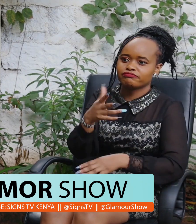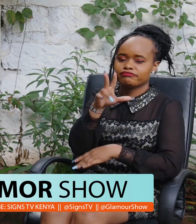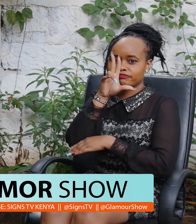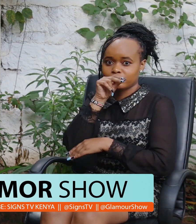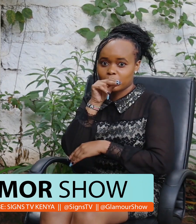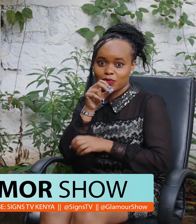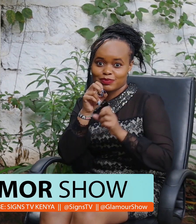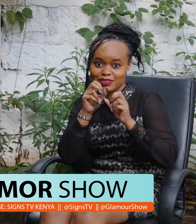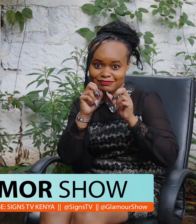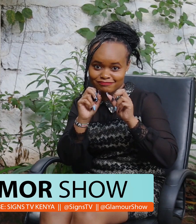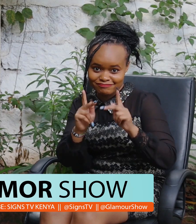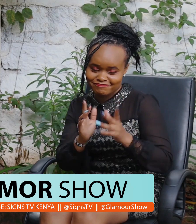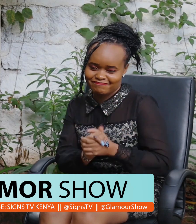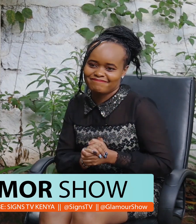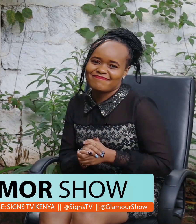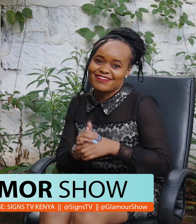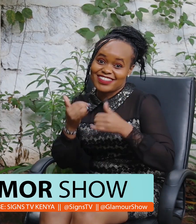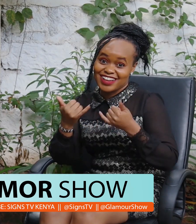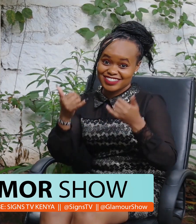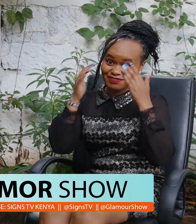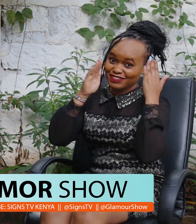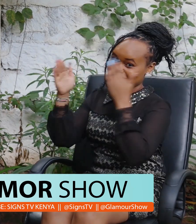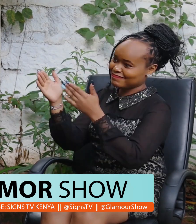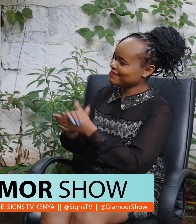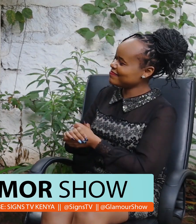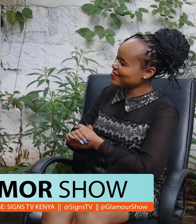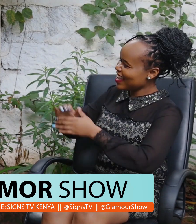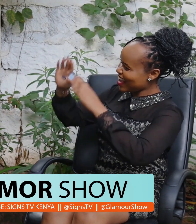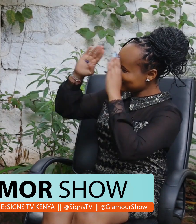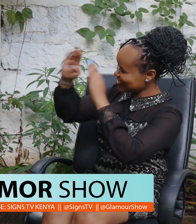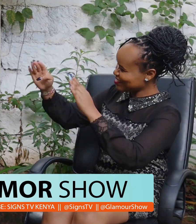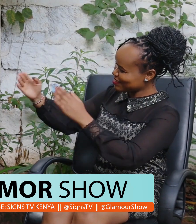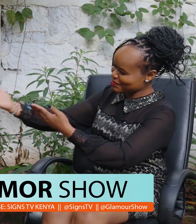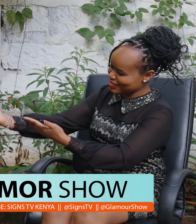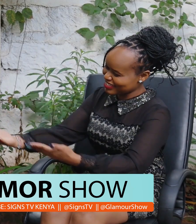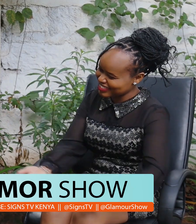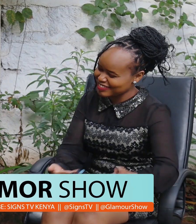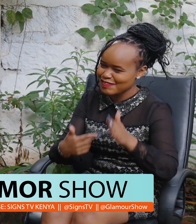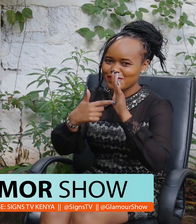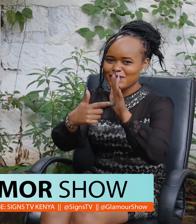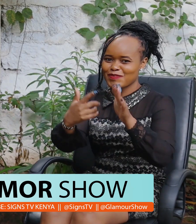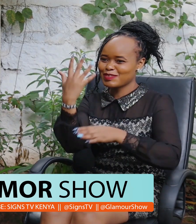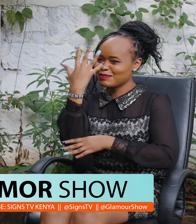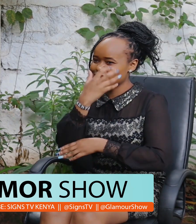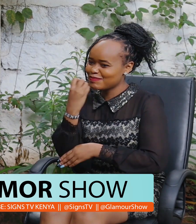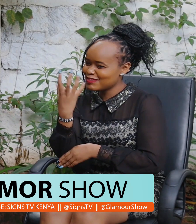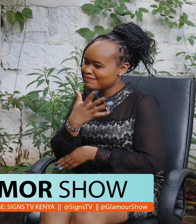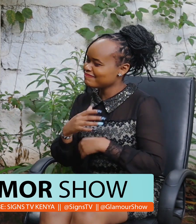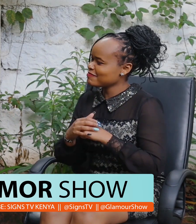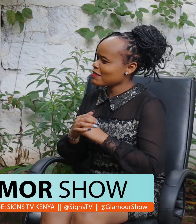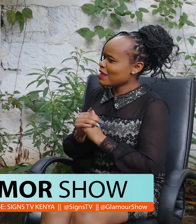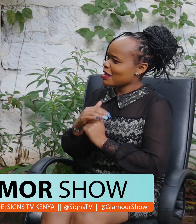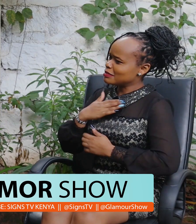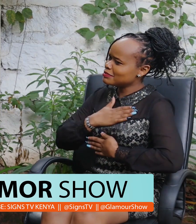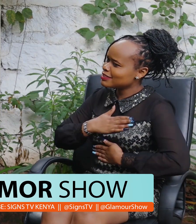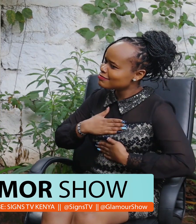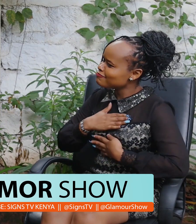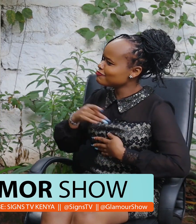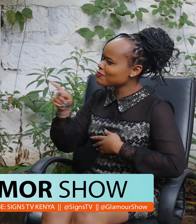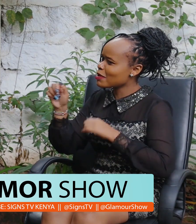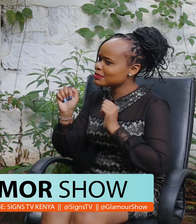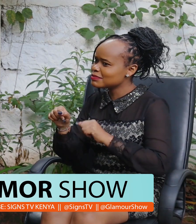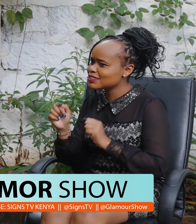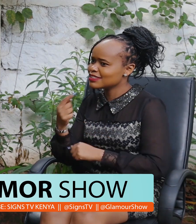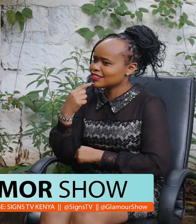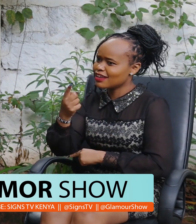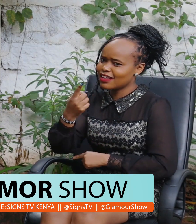please engage with us on all our social media platforms. You can join us on YouTube, on Facebook, and on Instagram. So now let's introduce our guest and